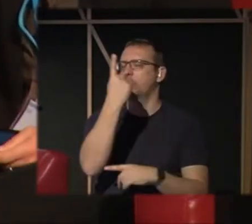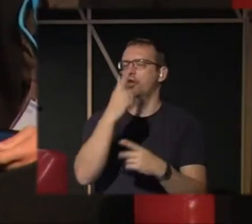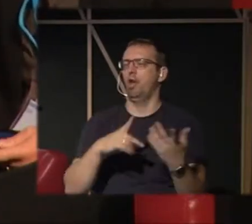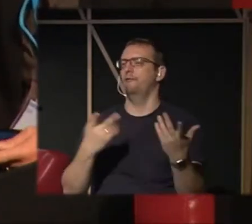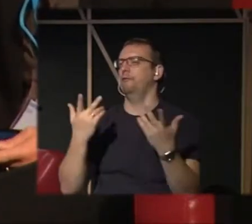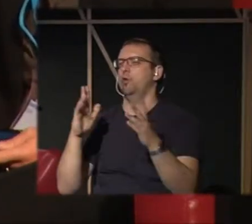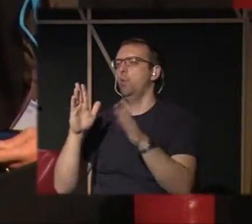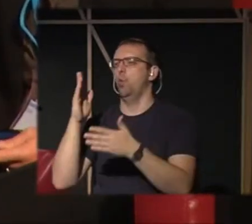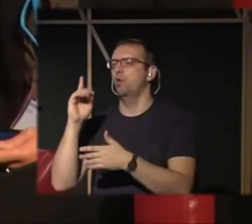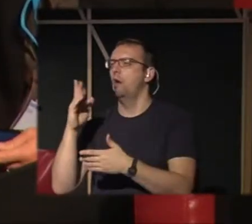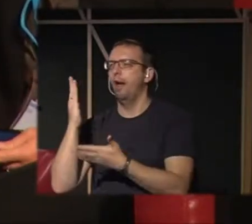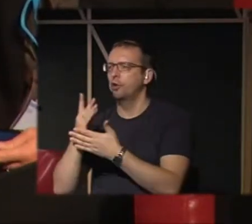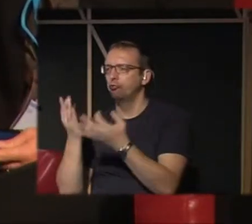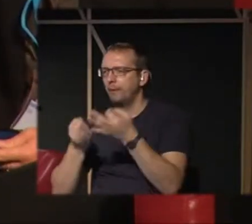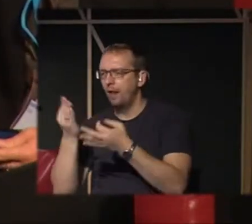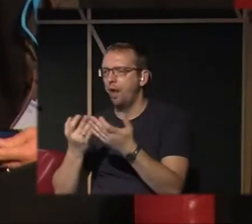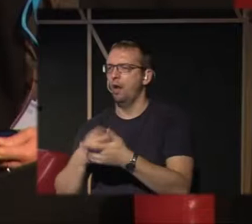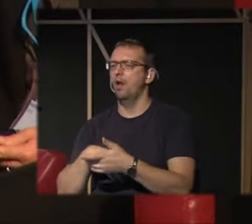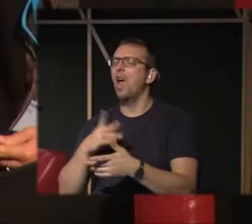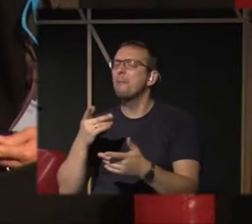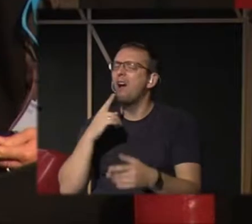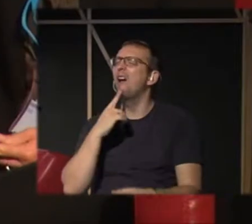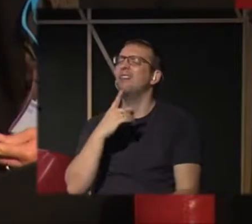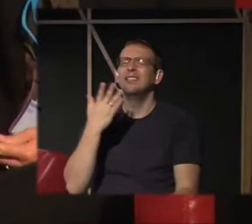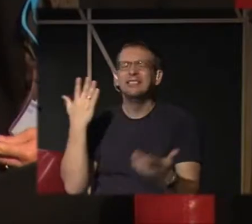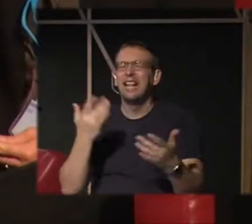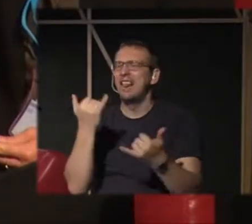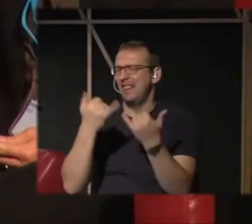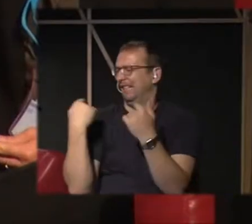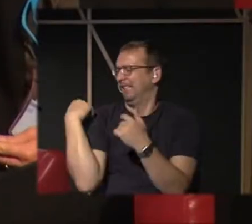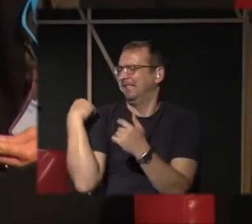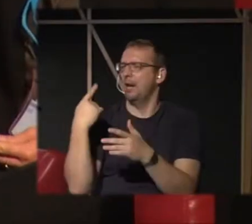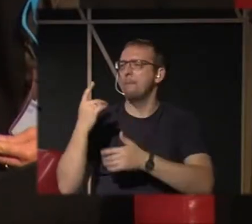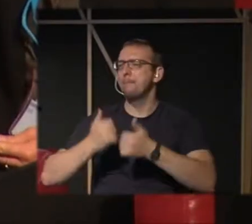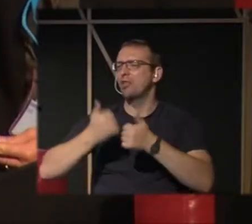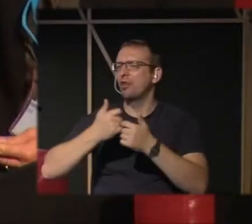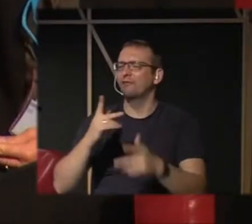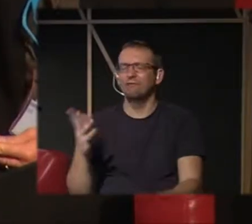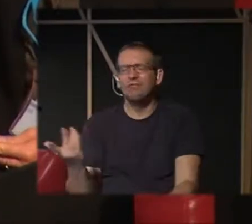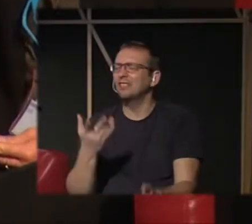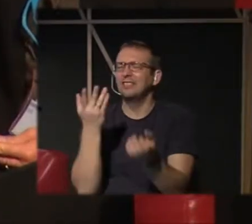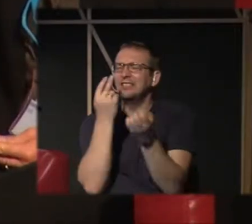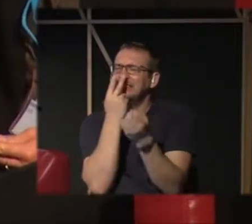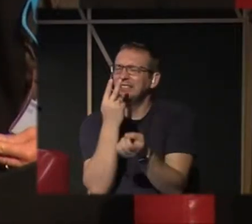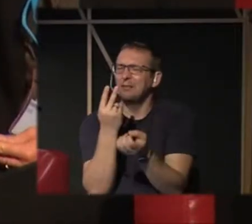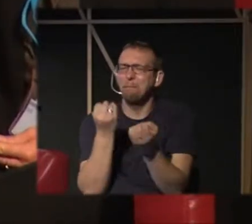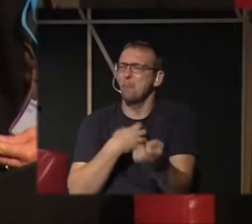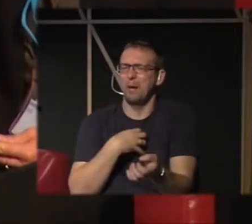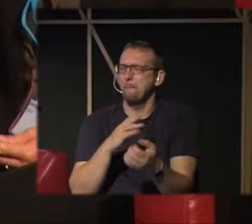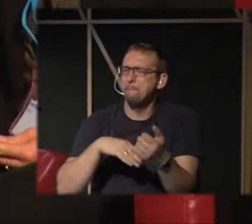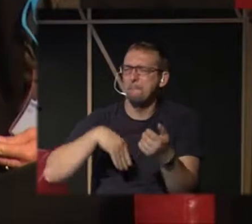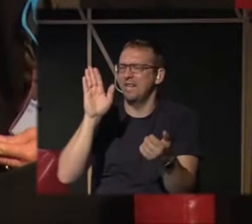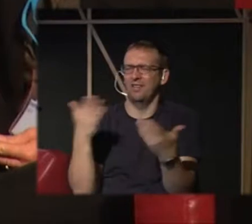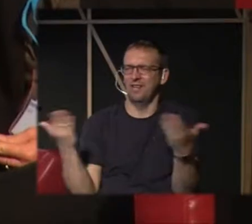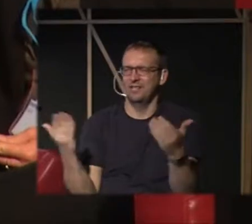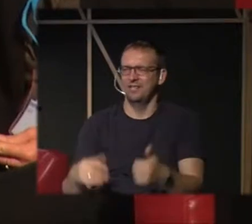Well, first of all, they're a fantastic opportunity to to bring the issue of colourblindness to more people,